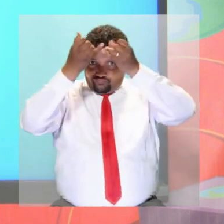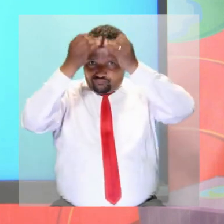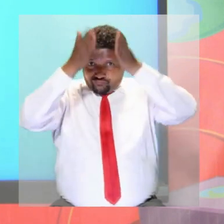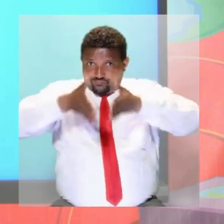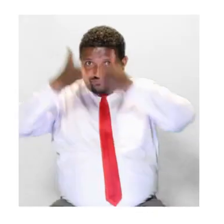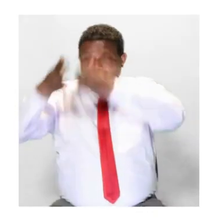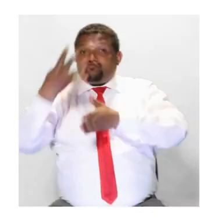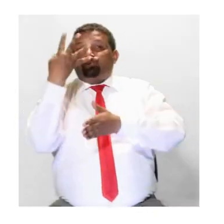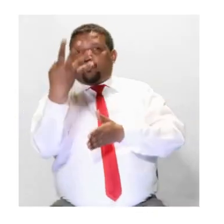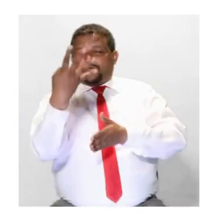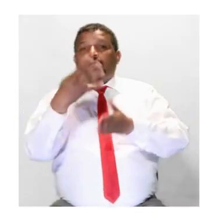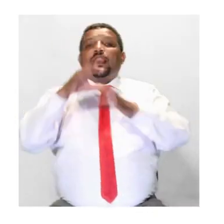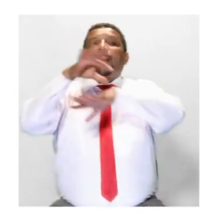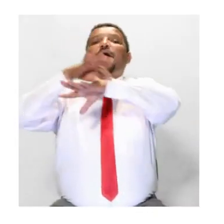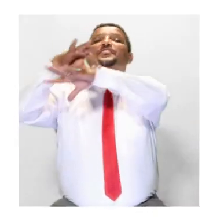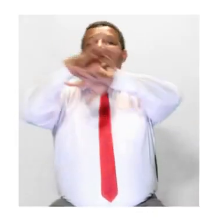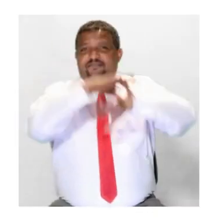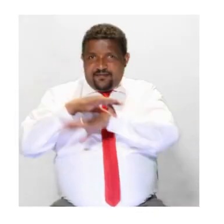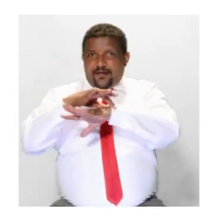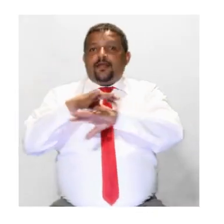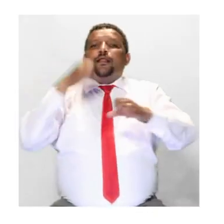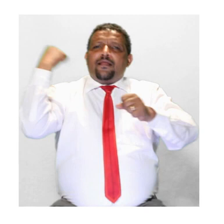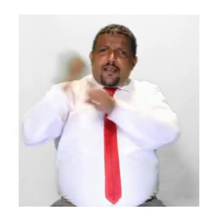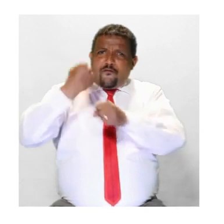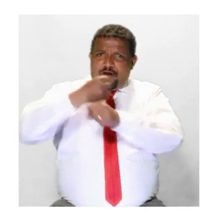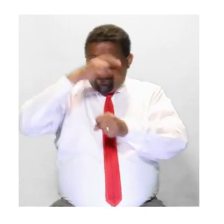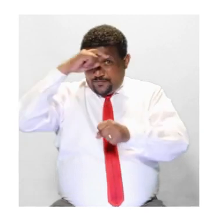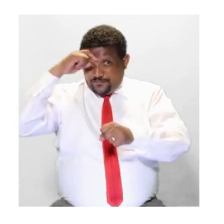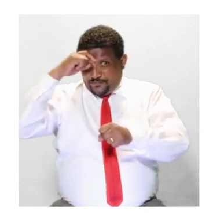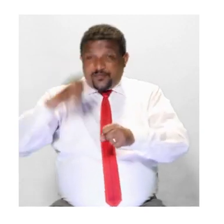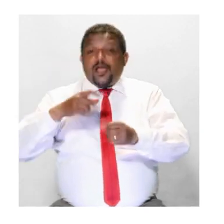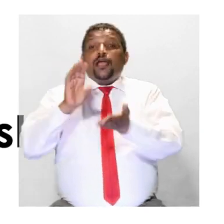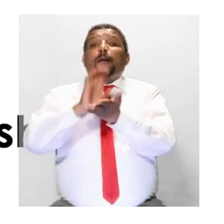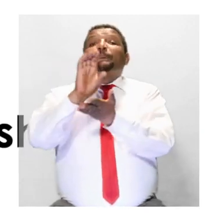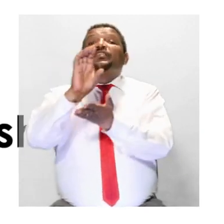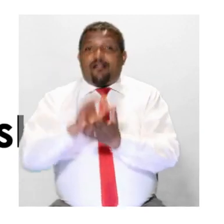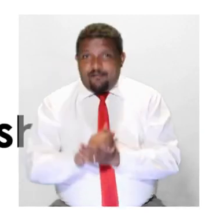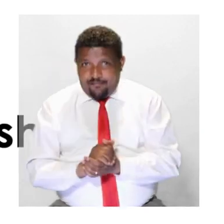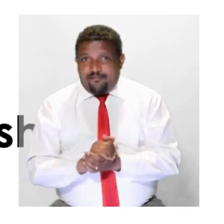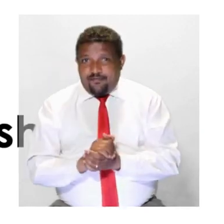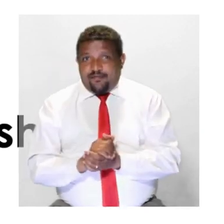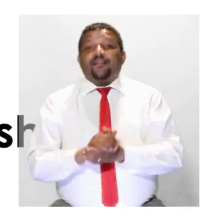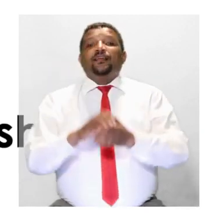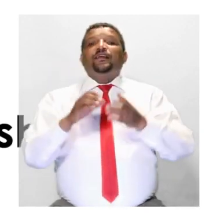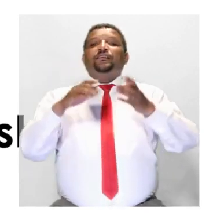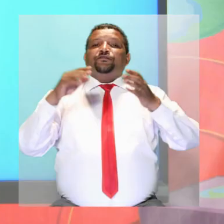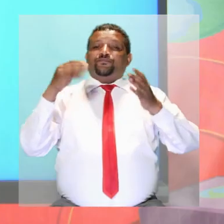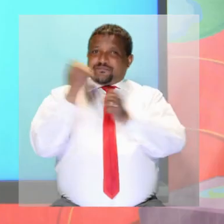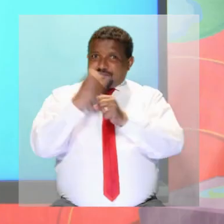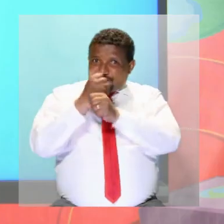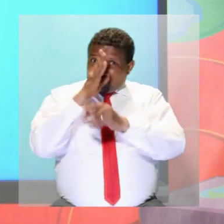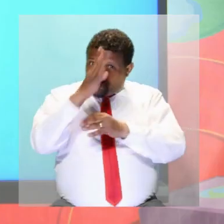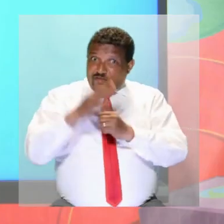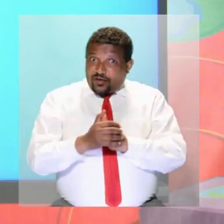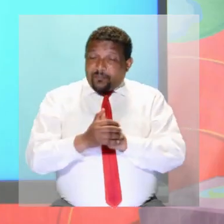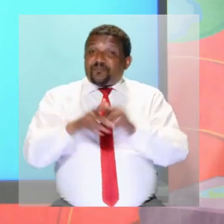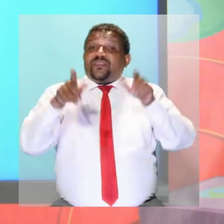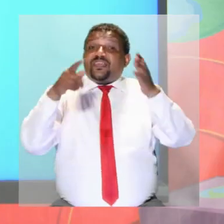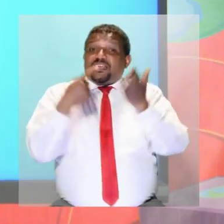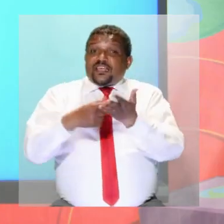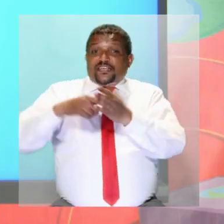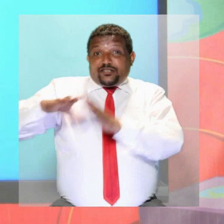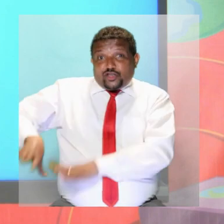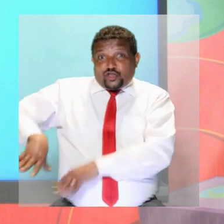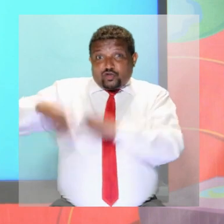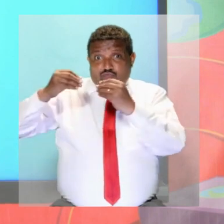four, called land, labor, capital, and entrepreneurship. As a student